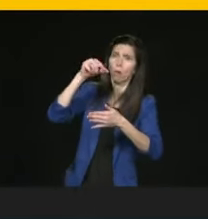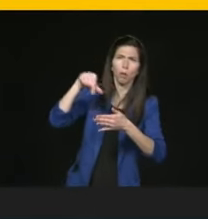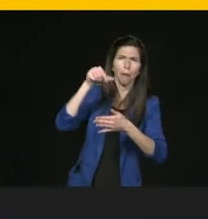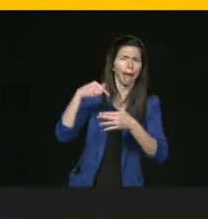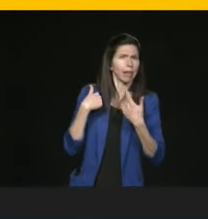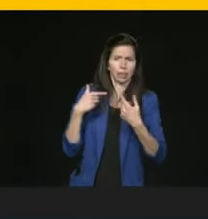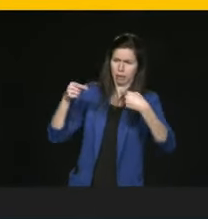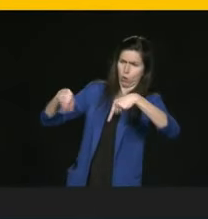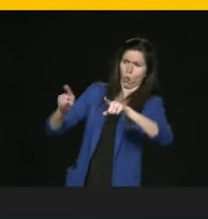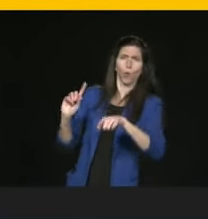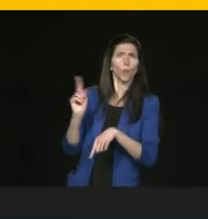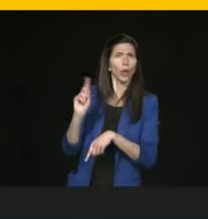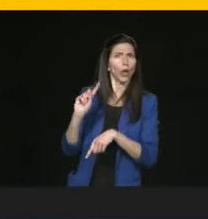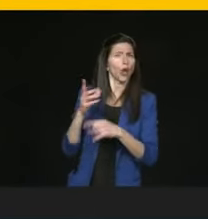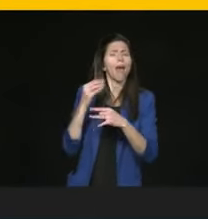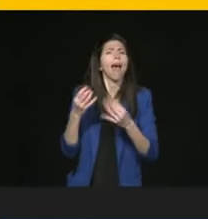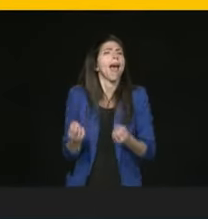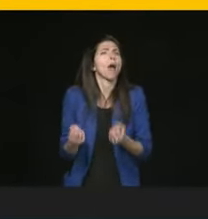and to which regions?